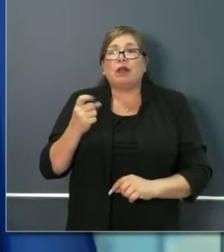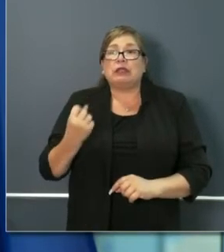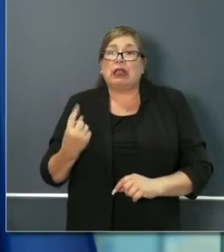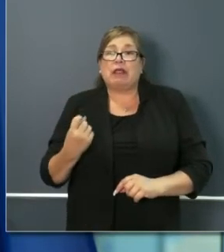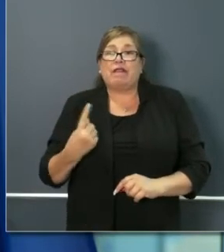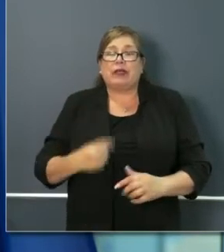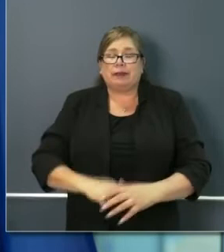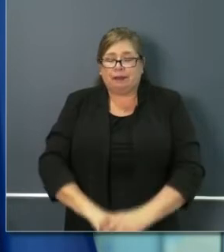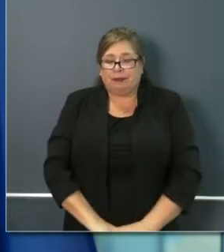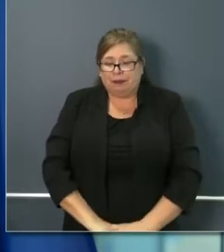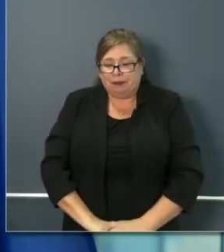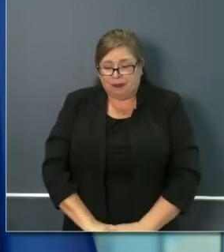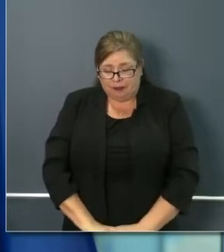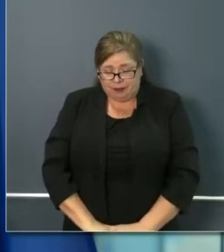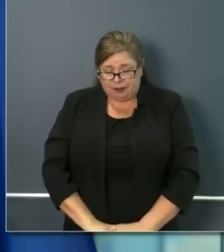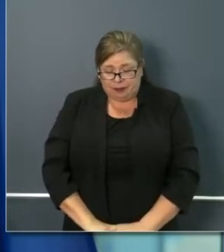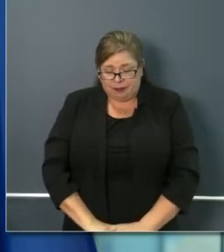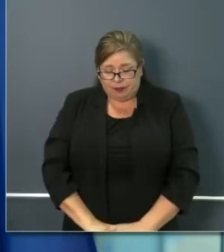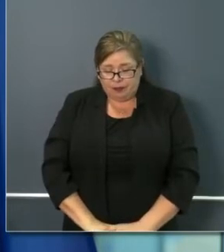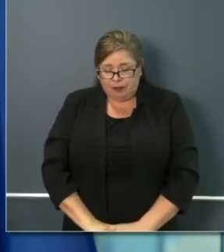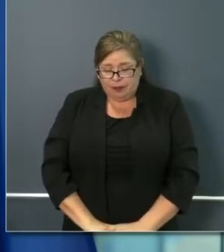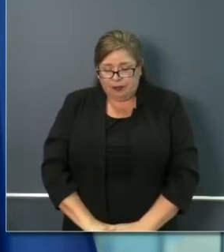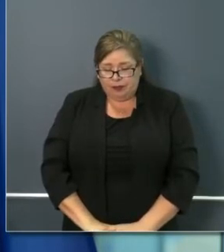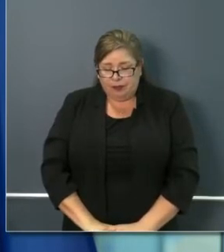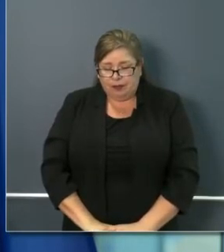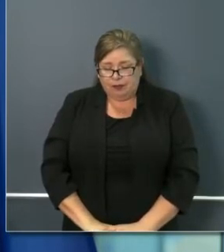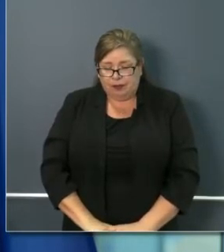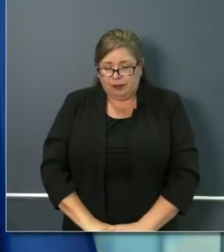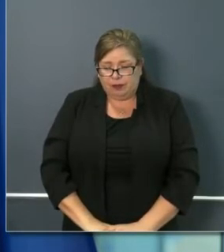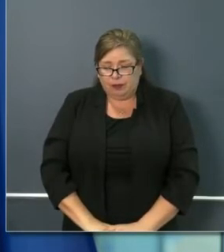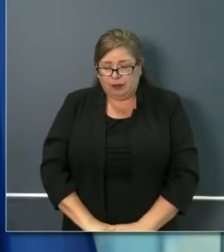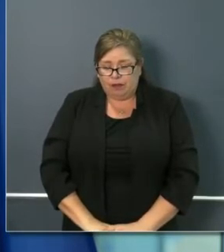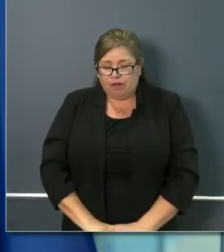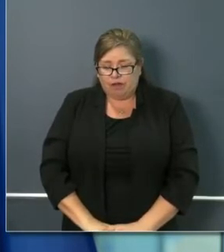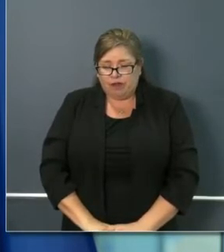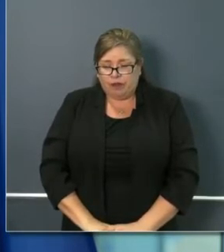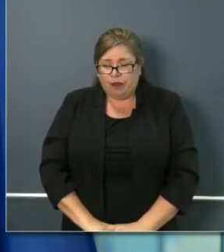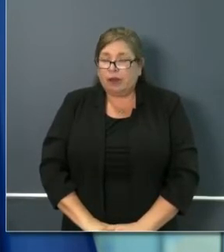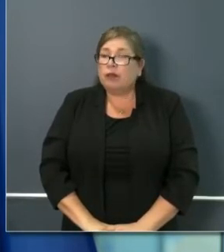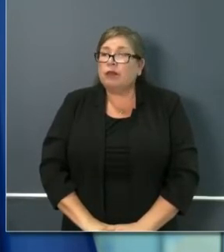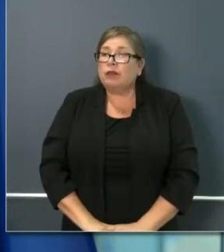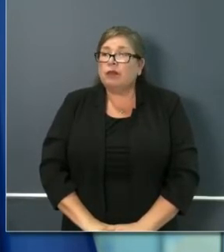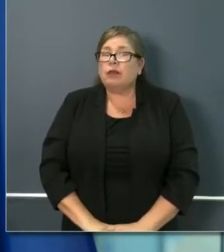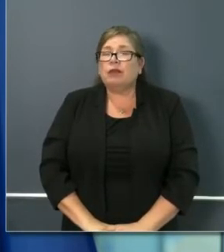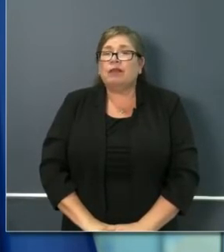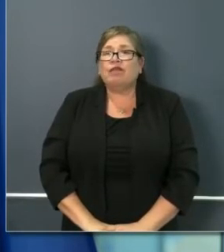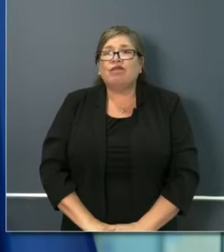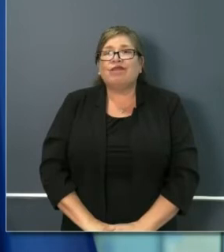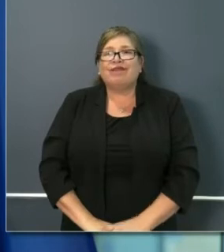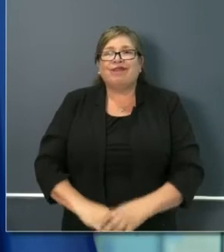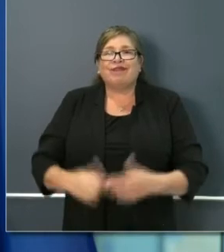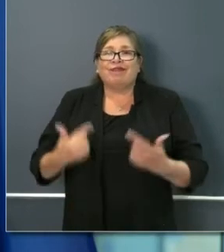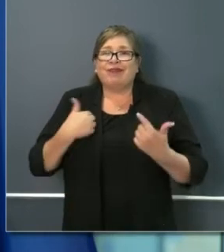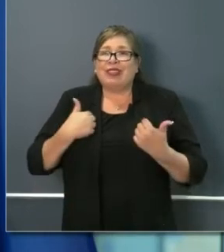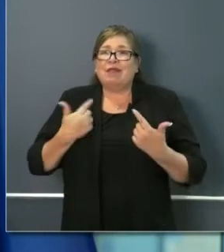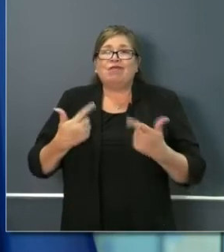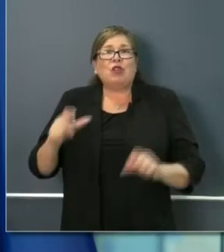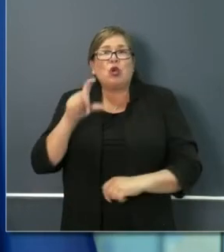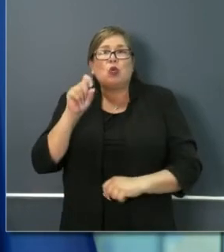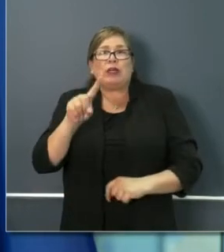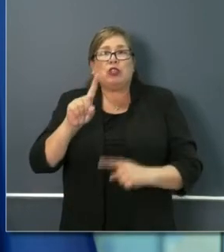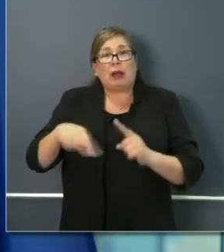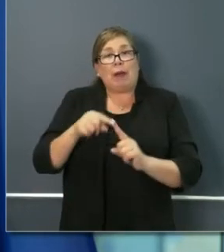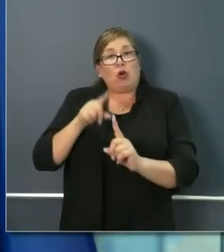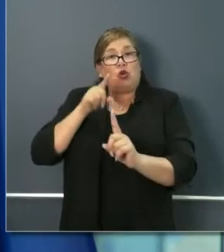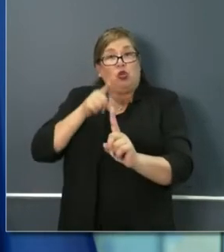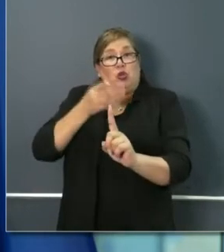Thank you, Governor. Alex Michelson here. Big picture question about you. This has got to be the biggest